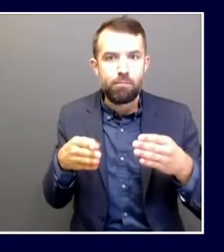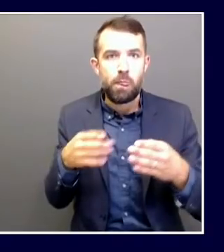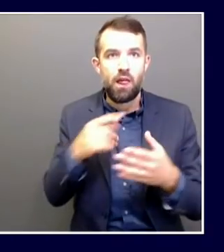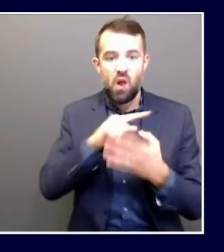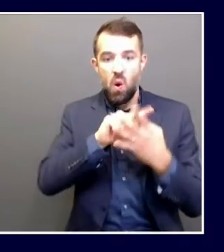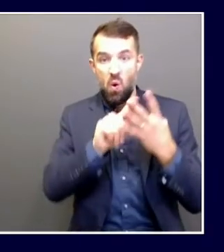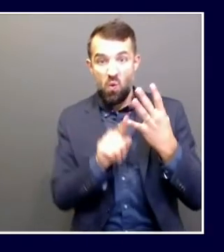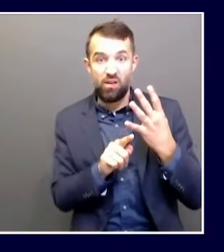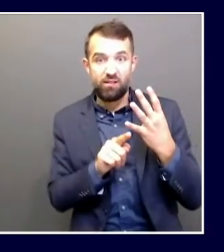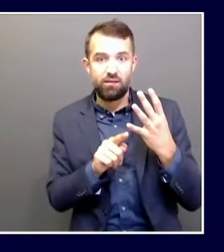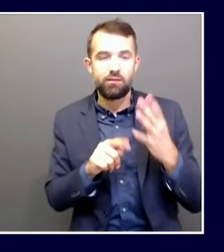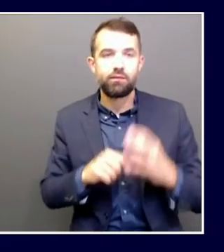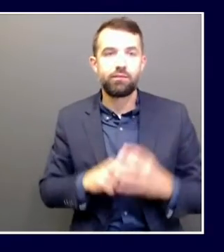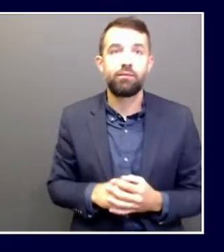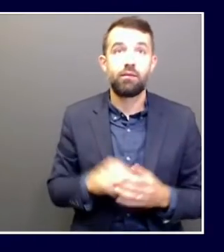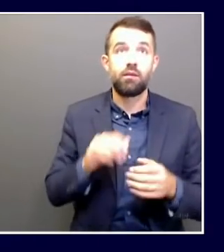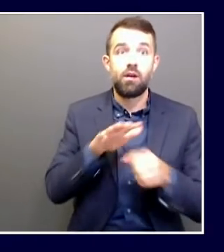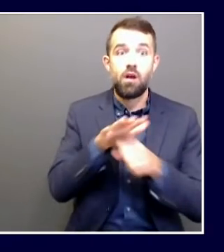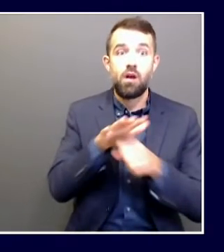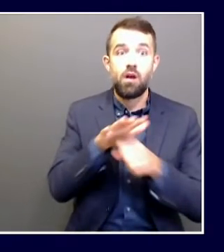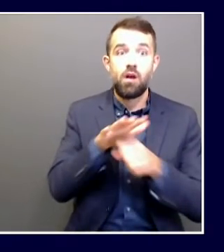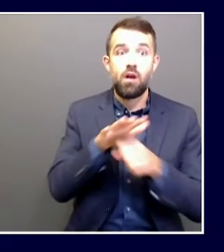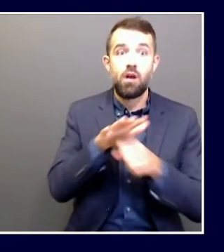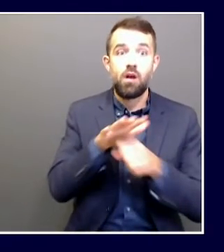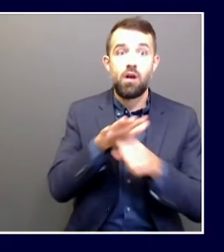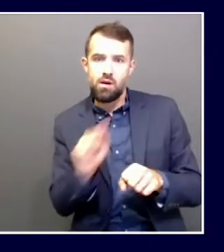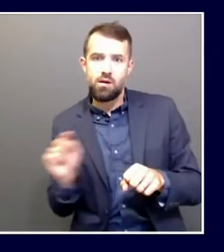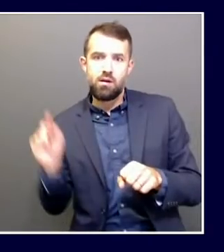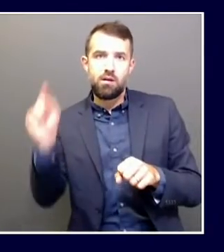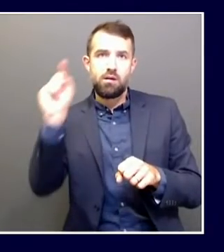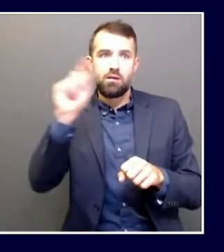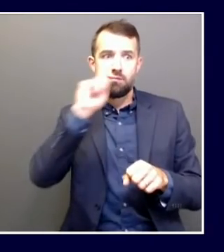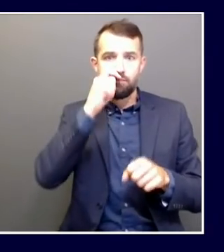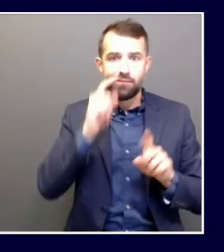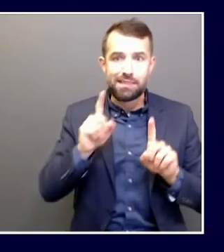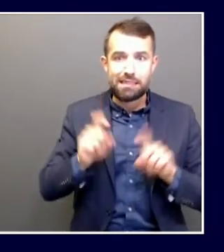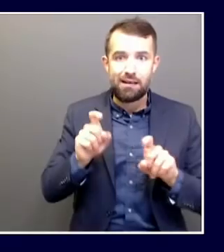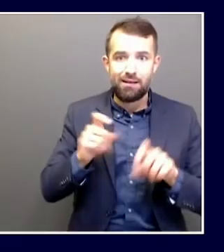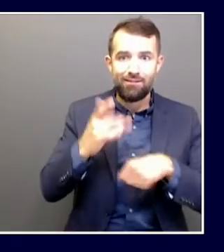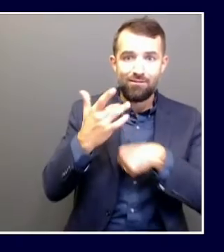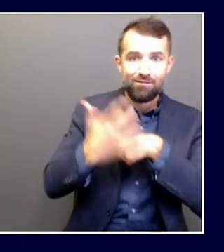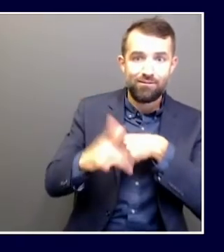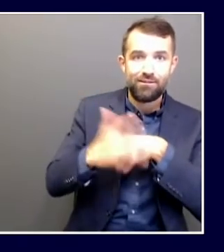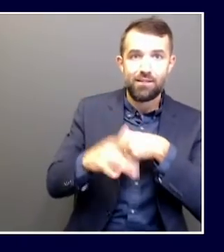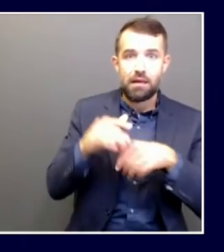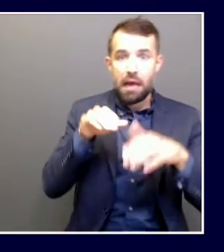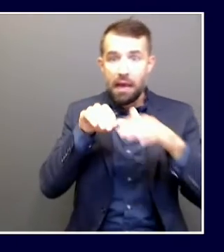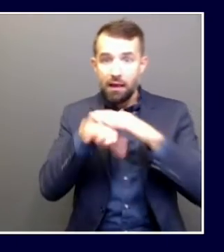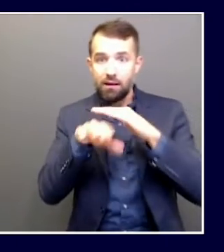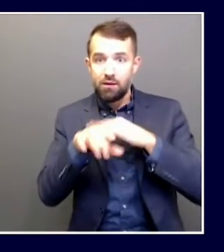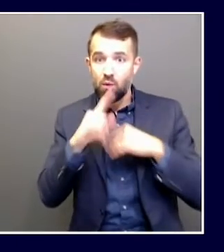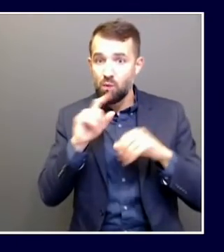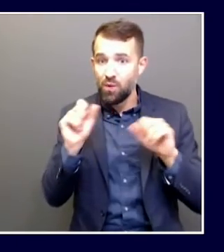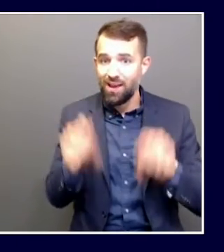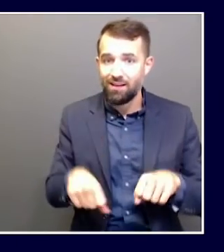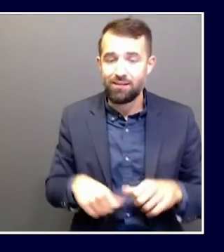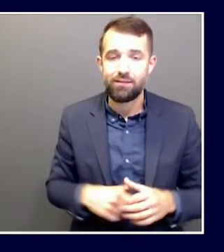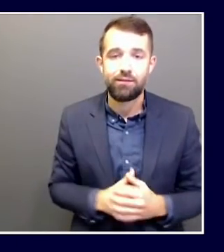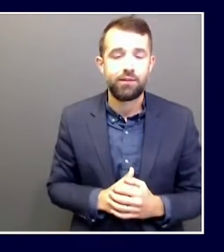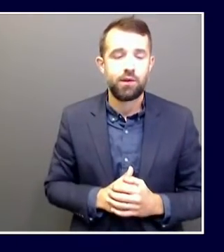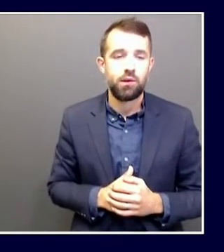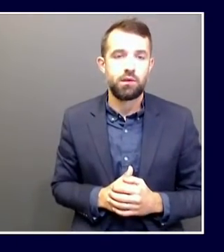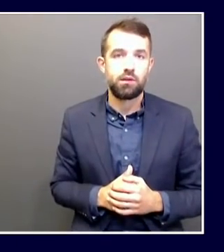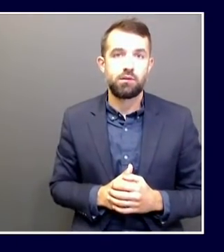Somerset to try to make community level testing a lot more accessible. Again, I want to shore up a couple of more